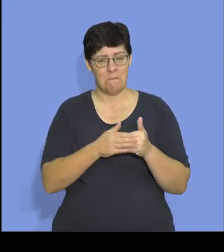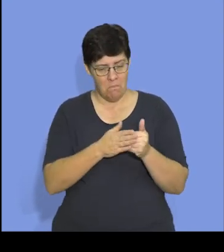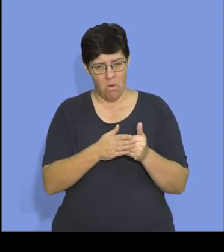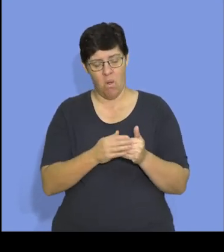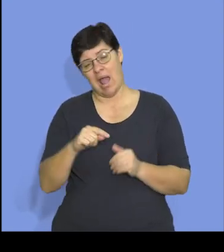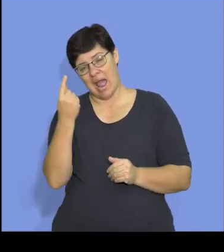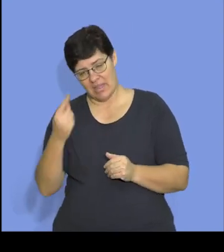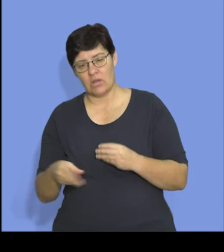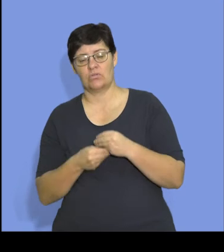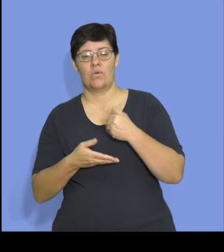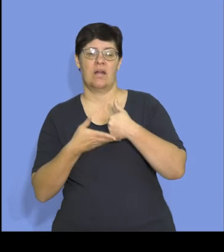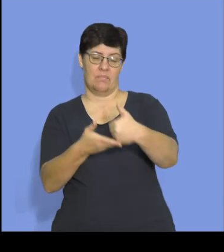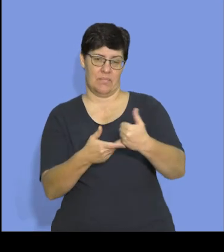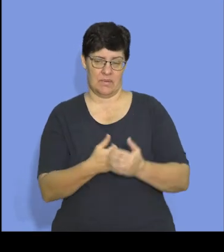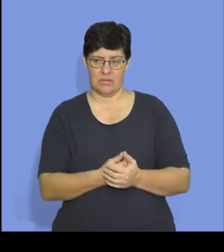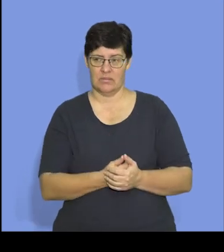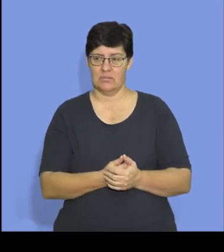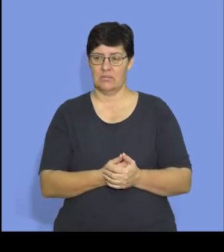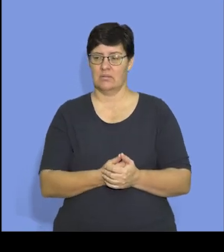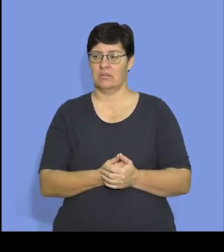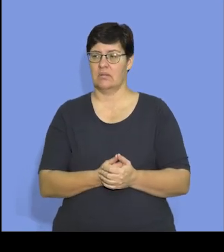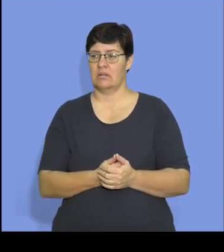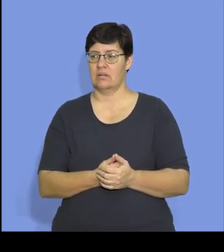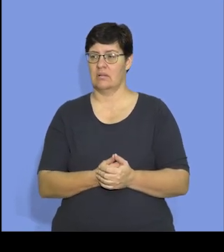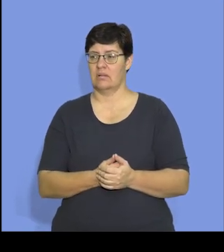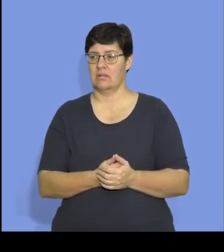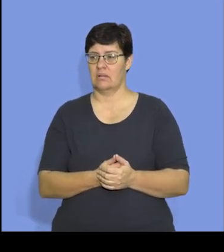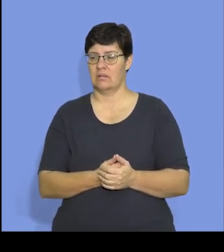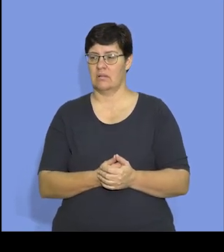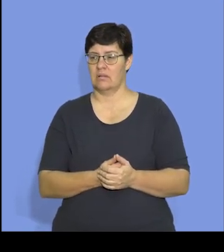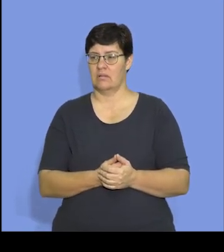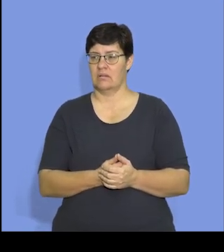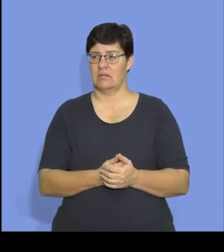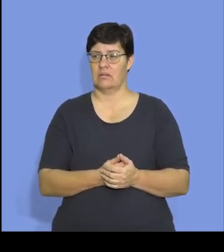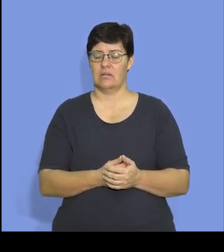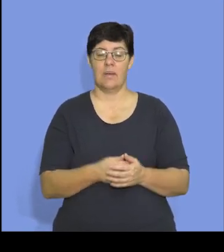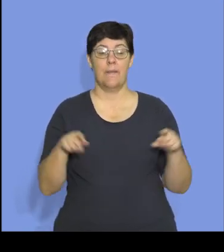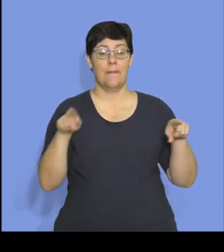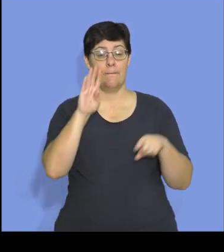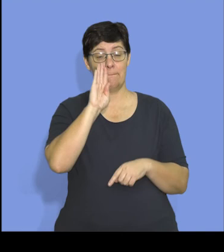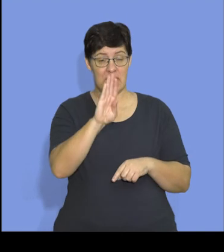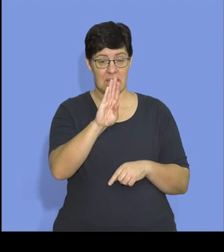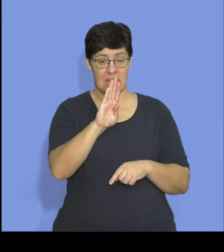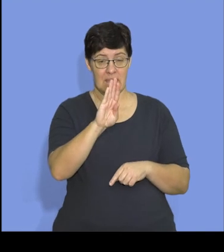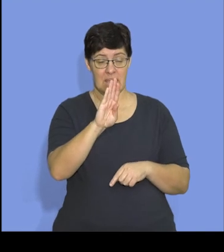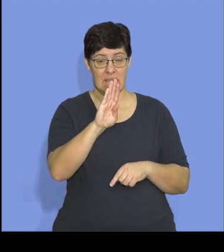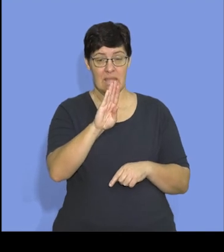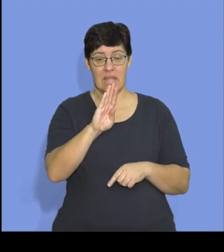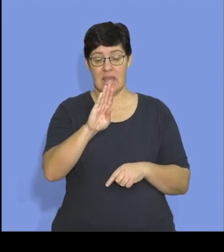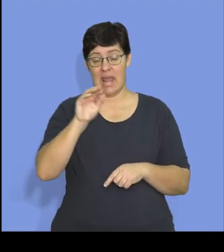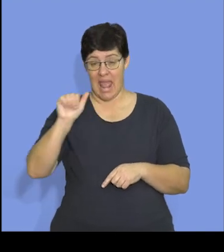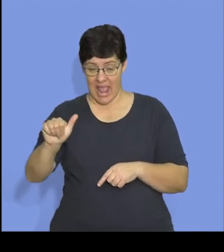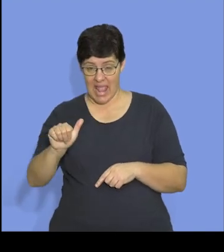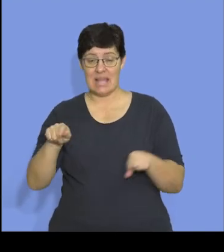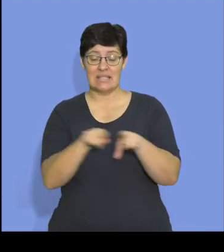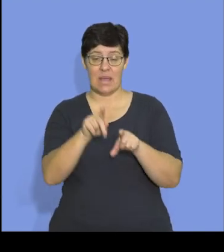help you. What I do know is that B hits the ground with the same velocity as A. So